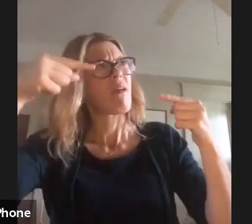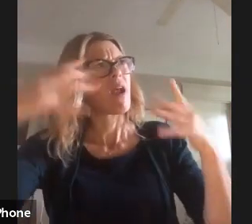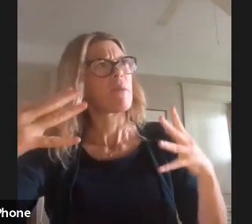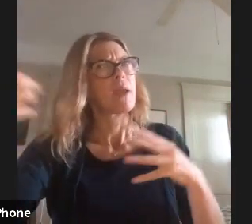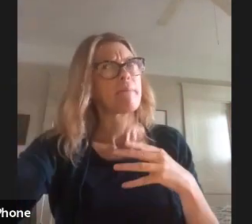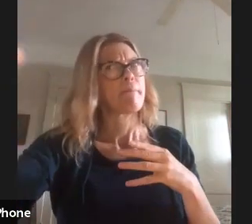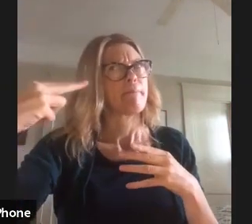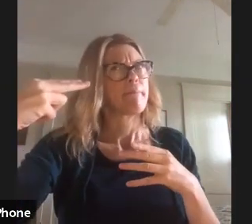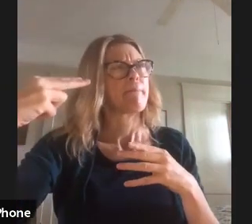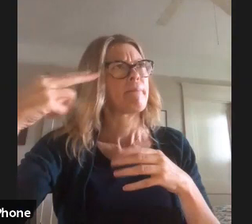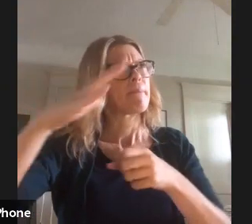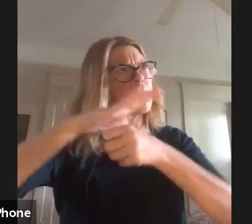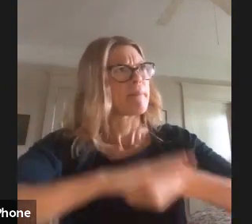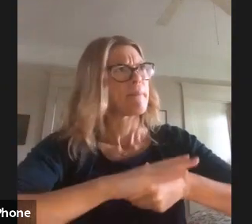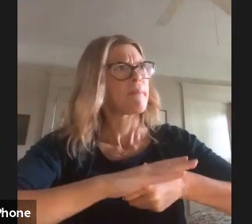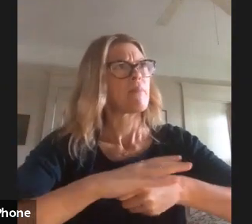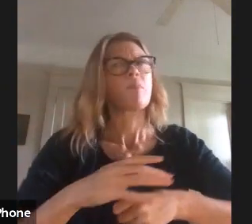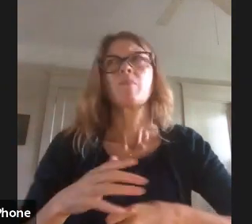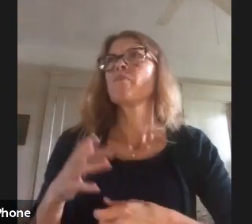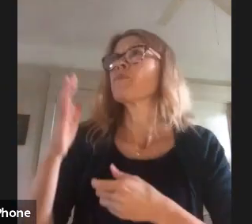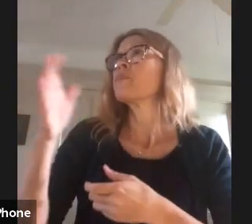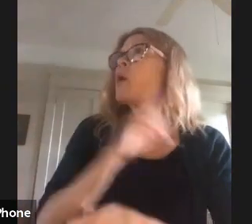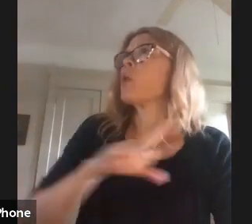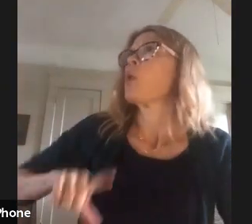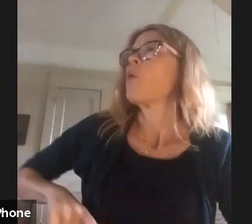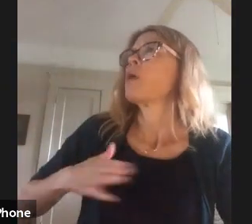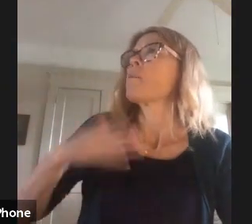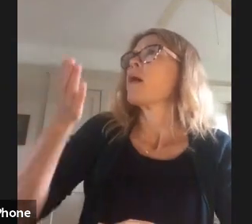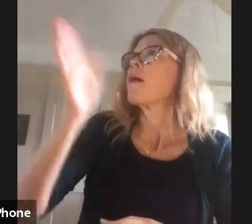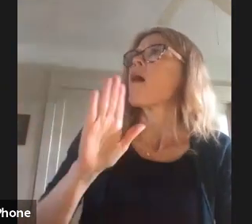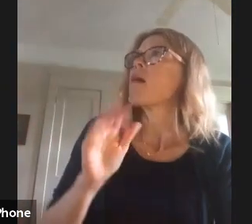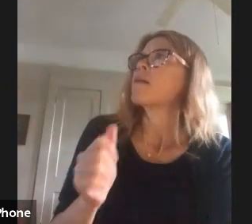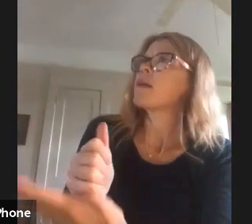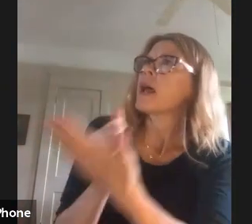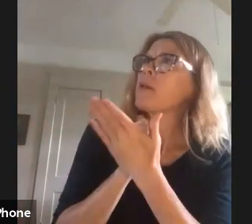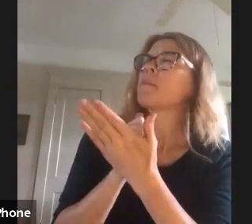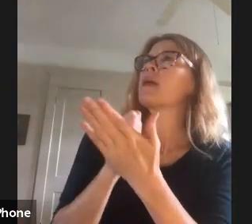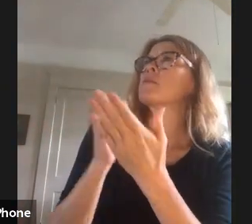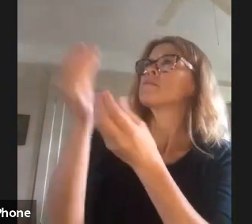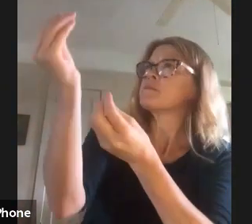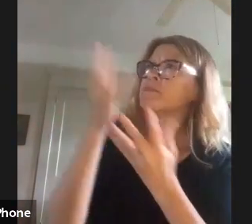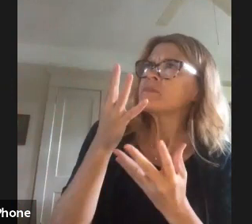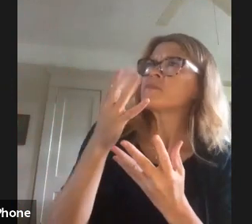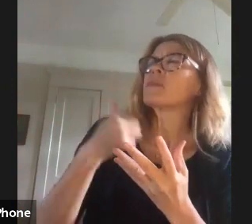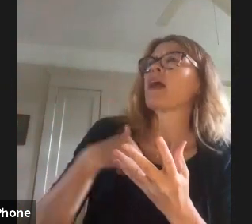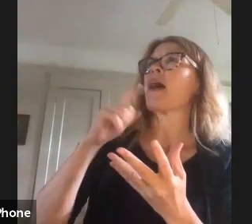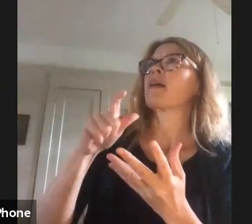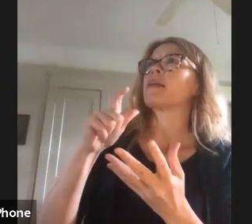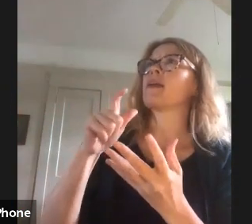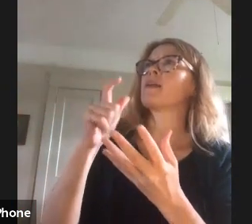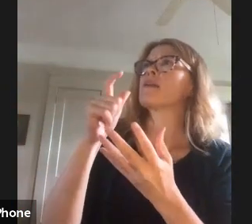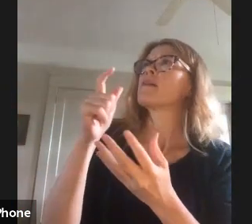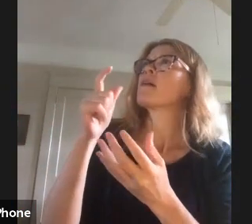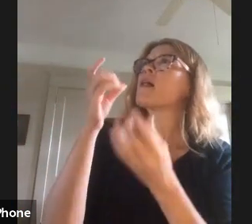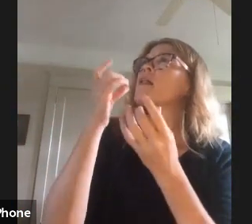Look upon me and answer me, O Lord my God. Give light to my eyes, lest I sleep